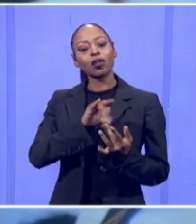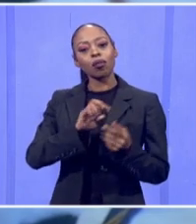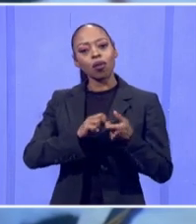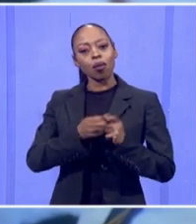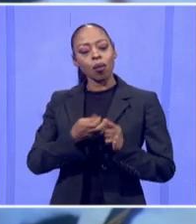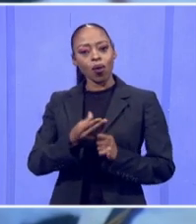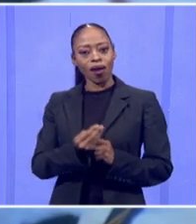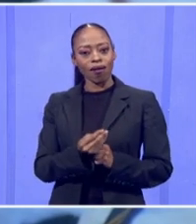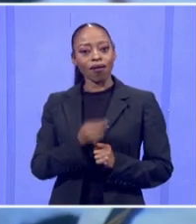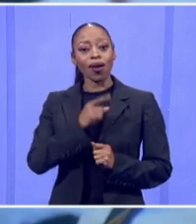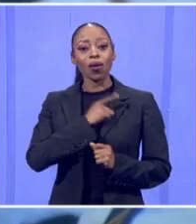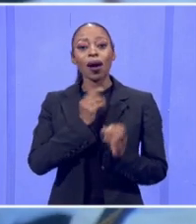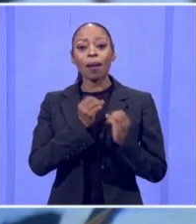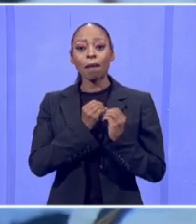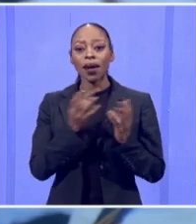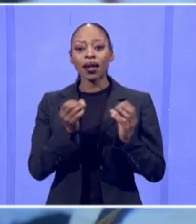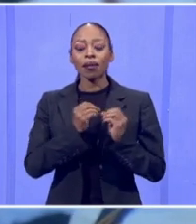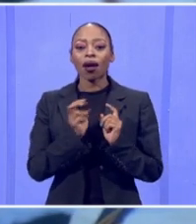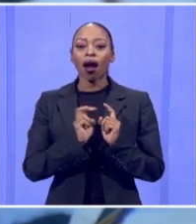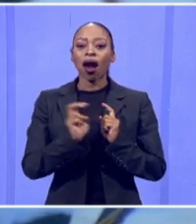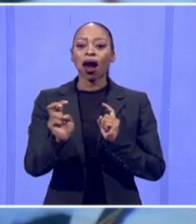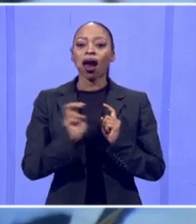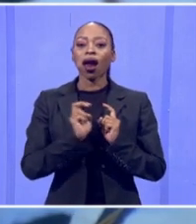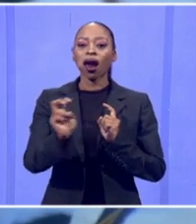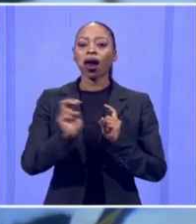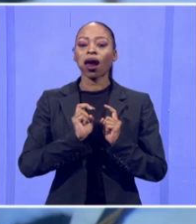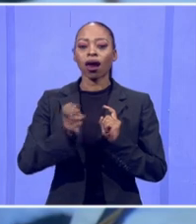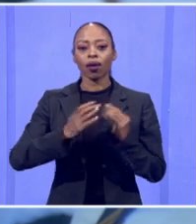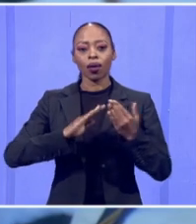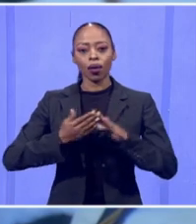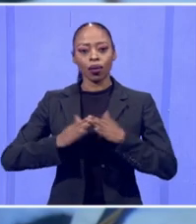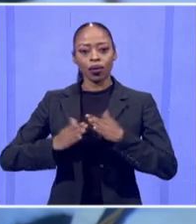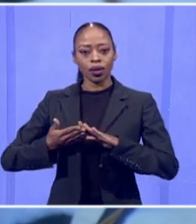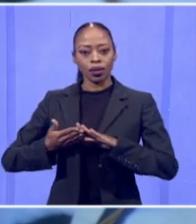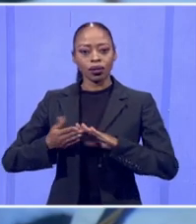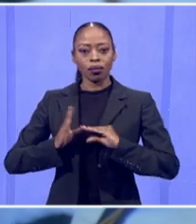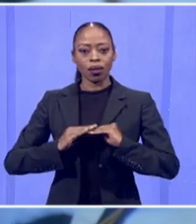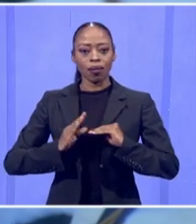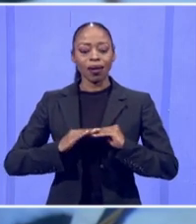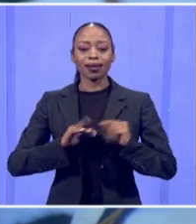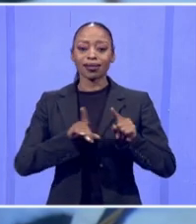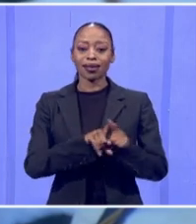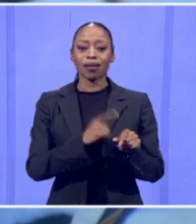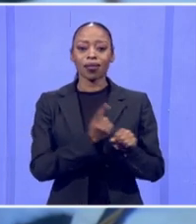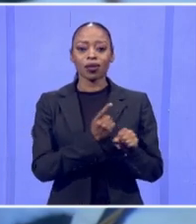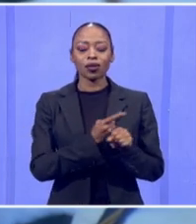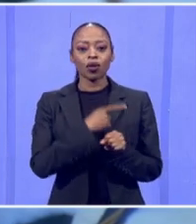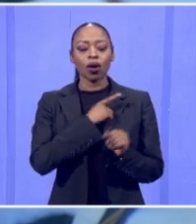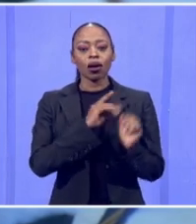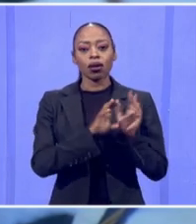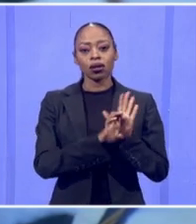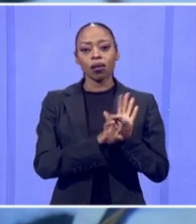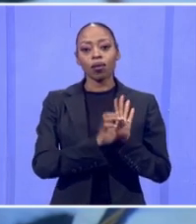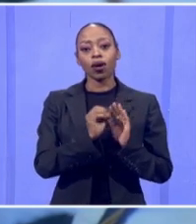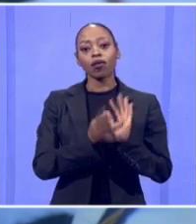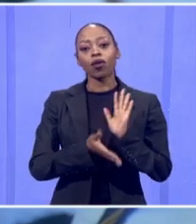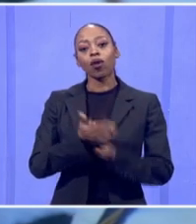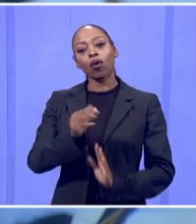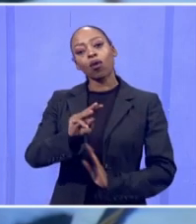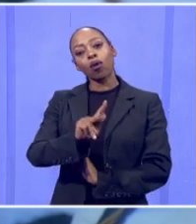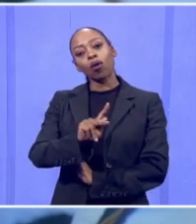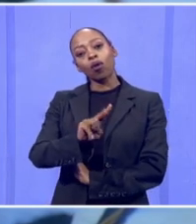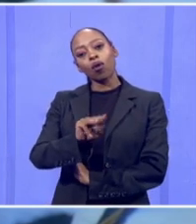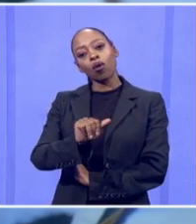problem because there's a lot of migration of communities. And as a result of that, you would, if you go maybe to KwaZulu-Natal right